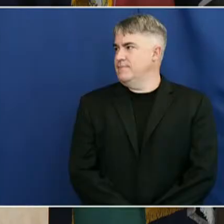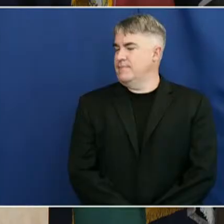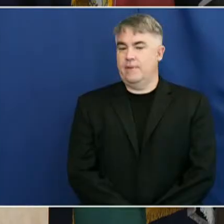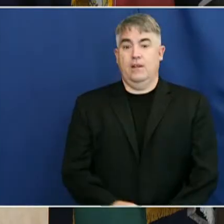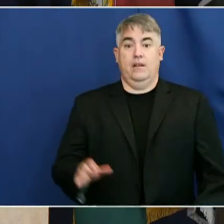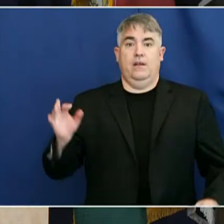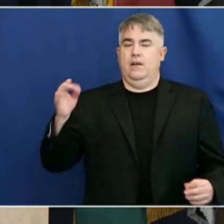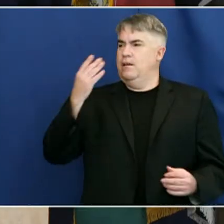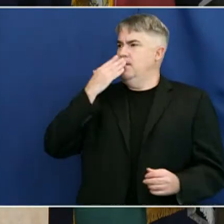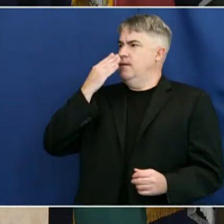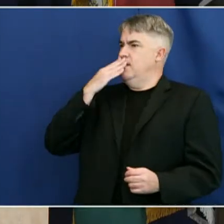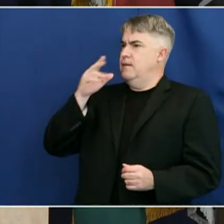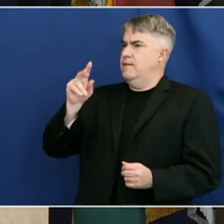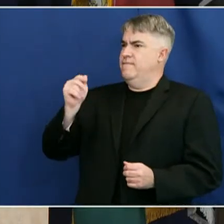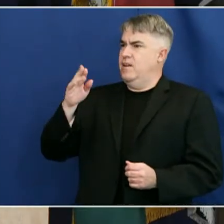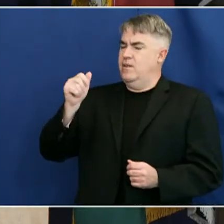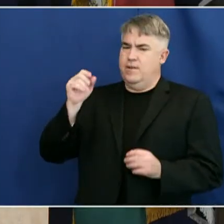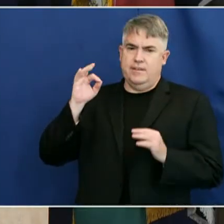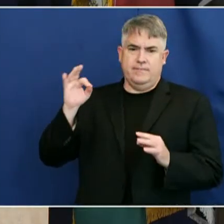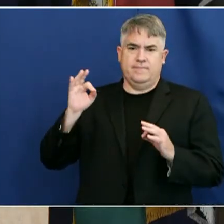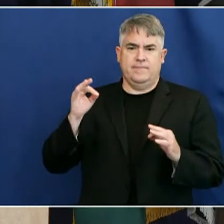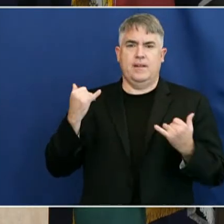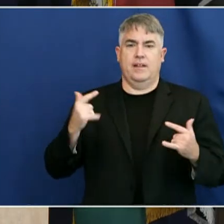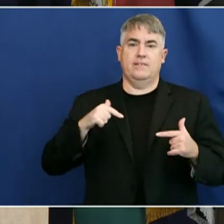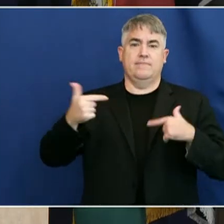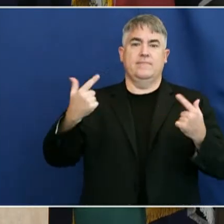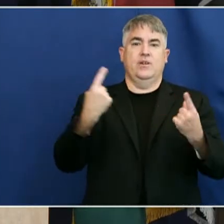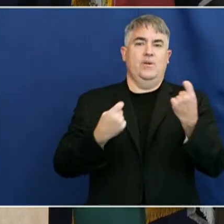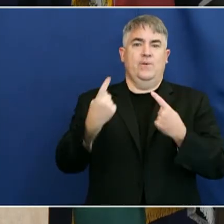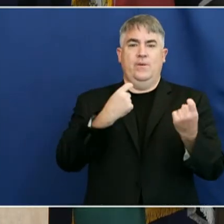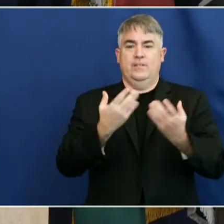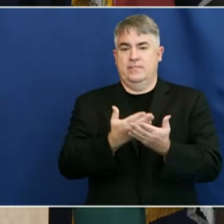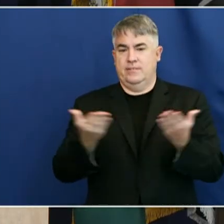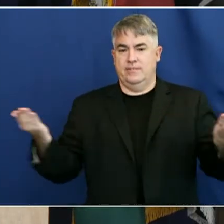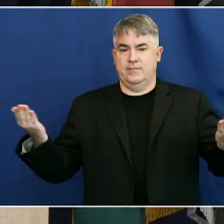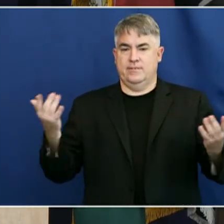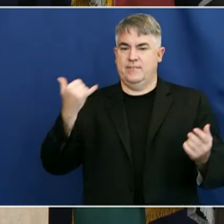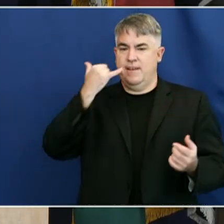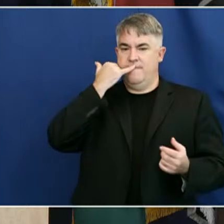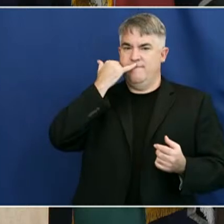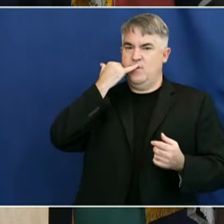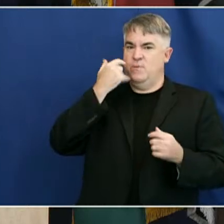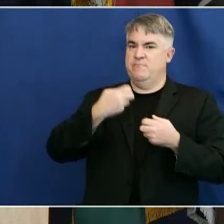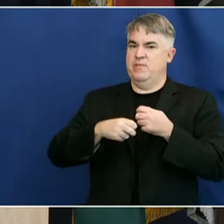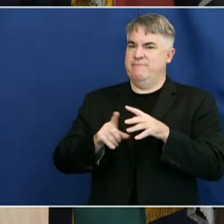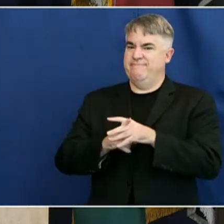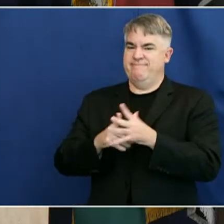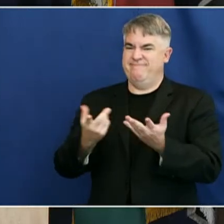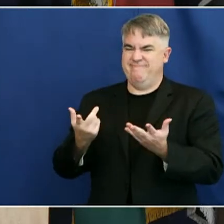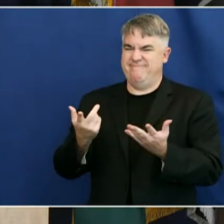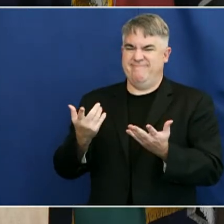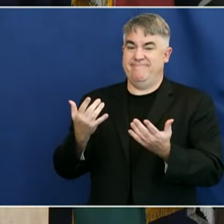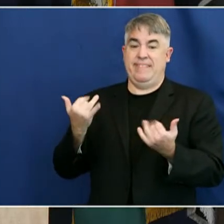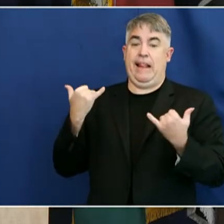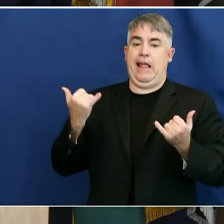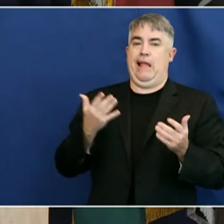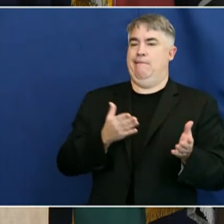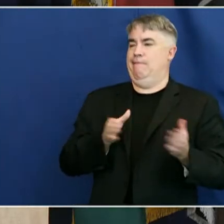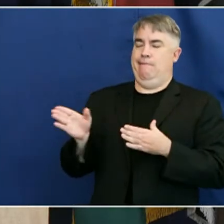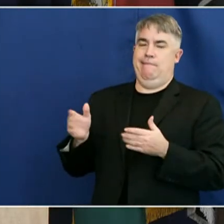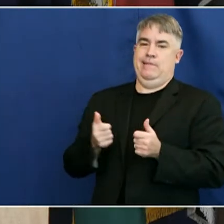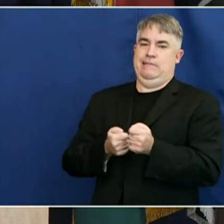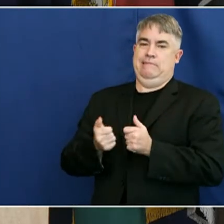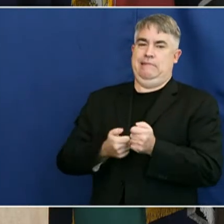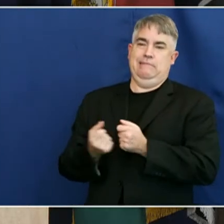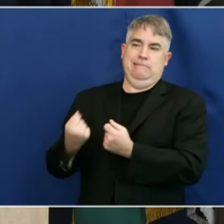Thank you. We will now go to our questions. Our phone system we had some problems with today, so they're all going to be texting questions today. We will get that resolved